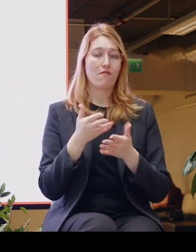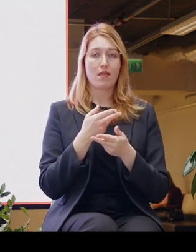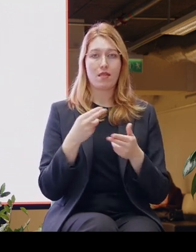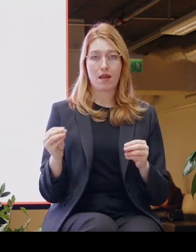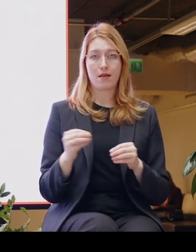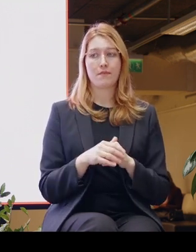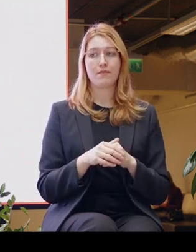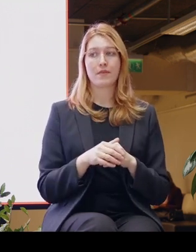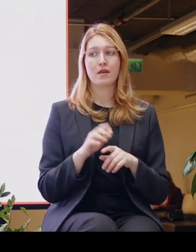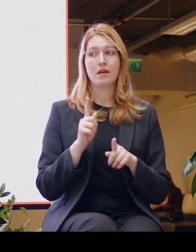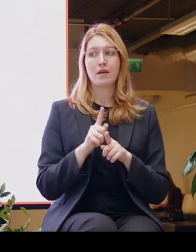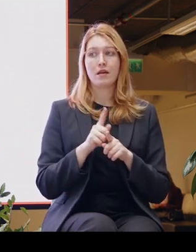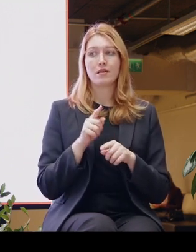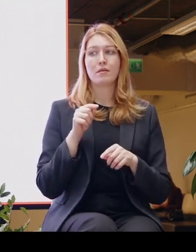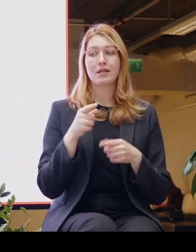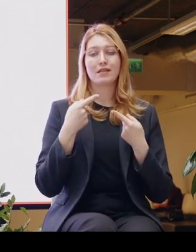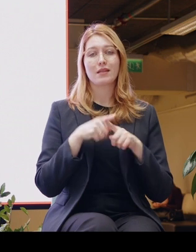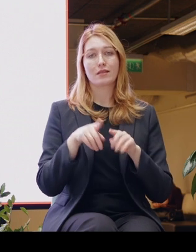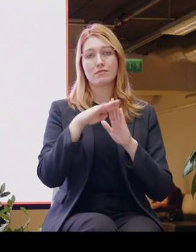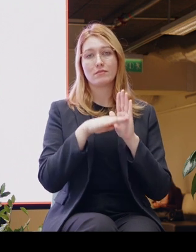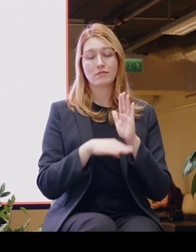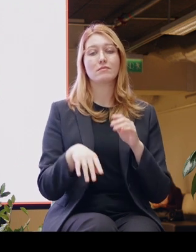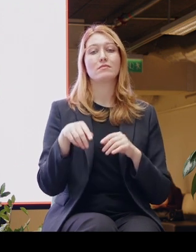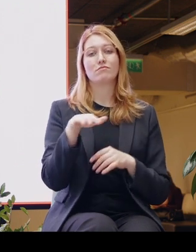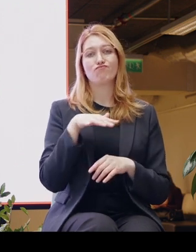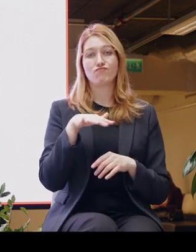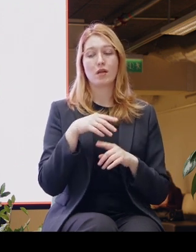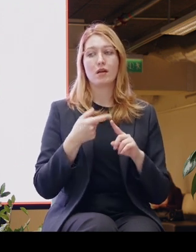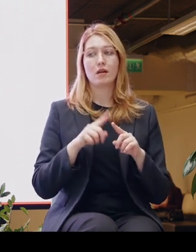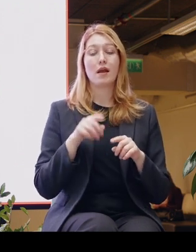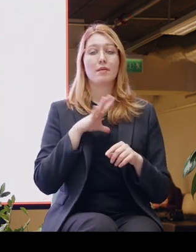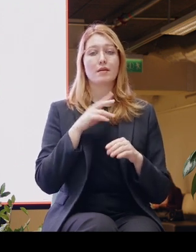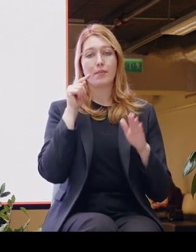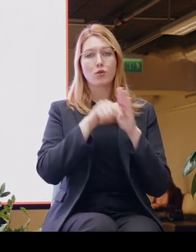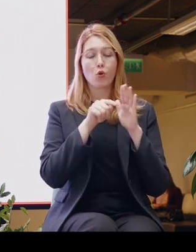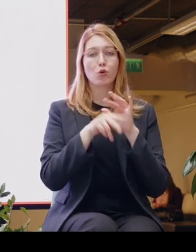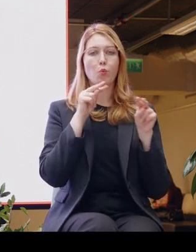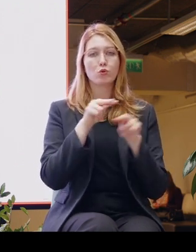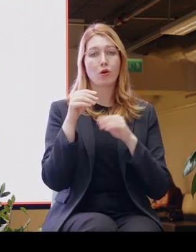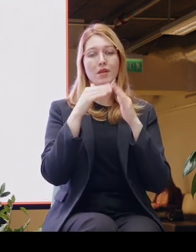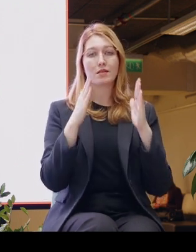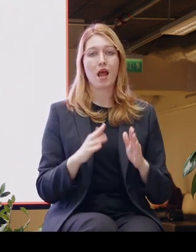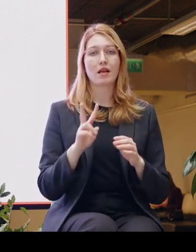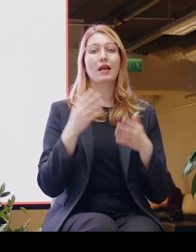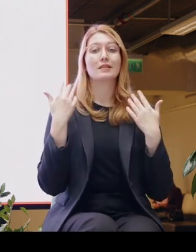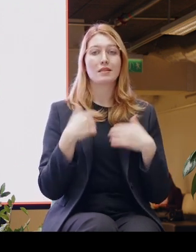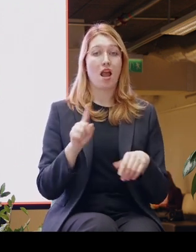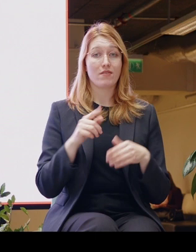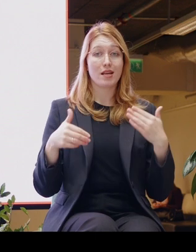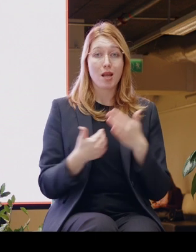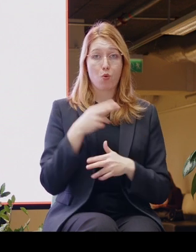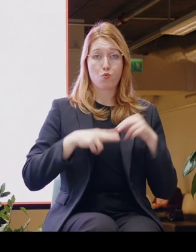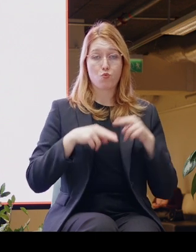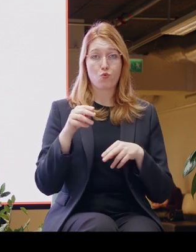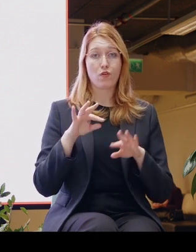Technical regulatory authority. What we do is we supervise buildings that are already in use.